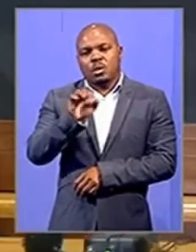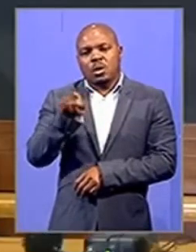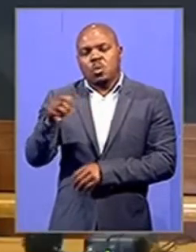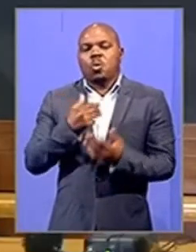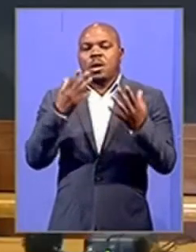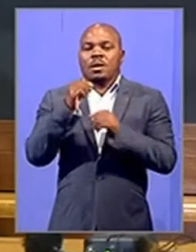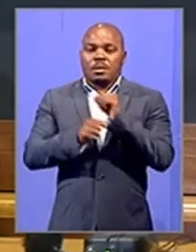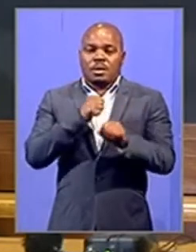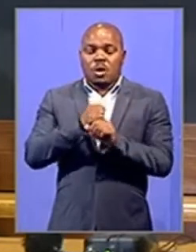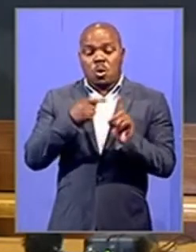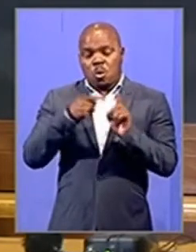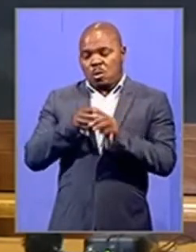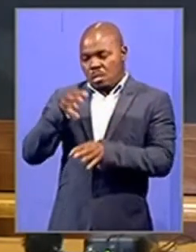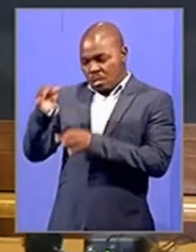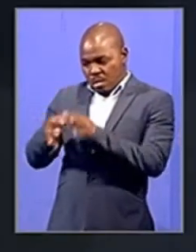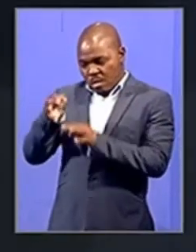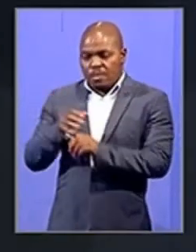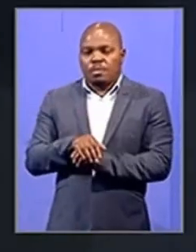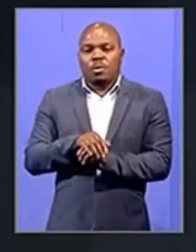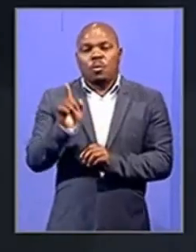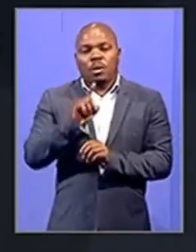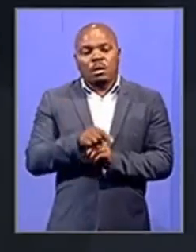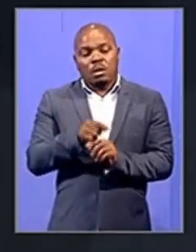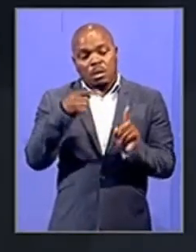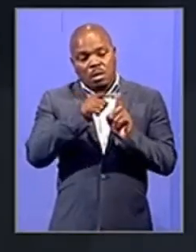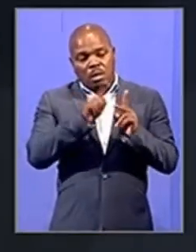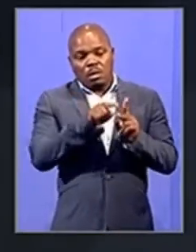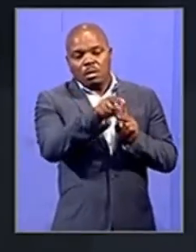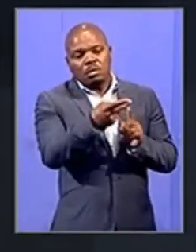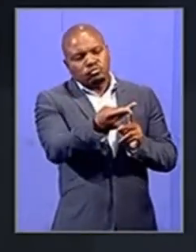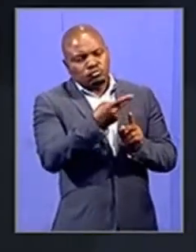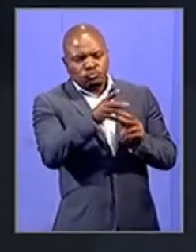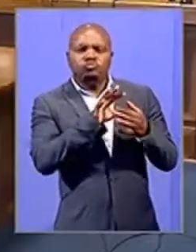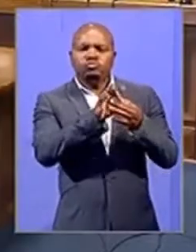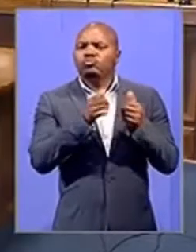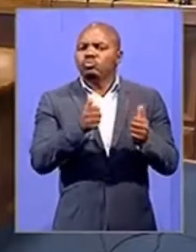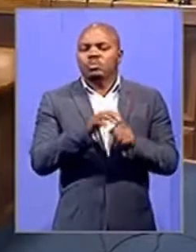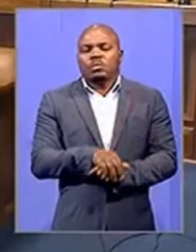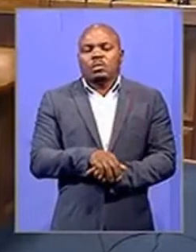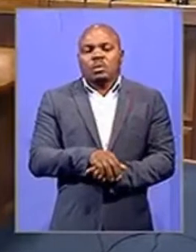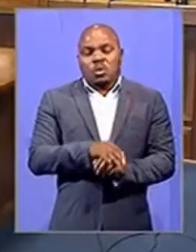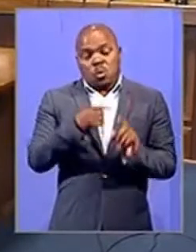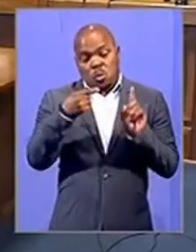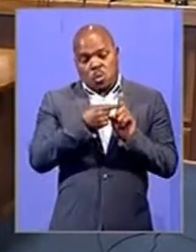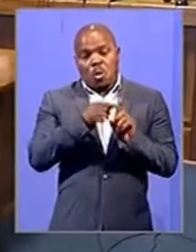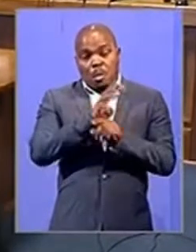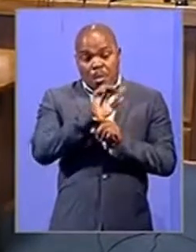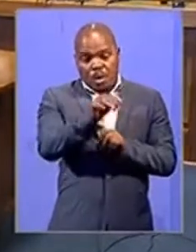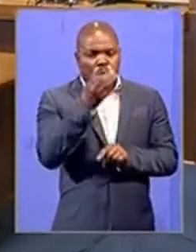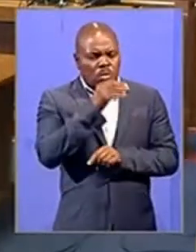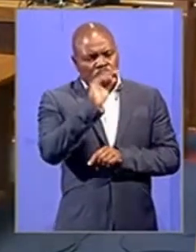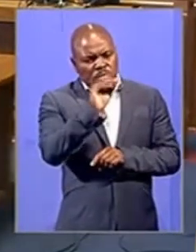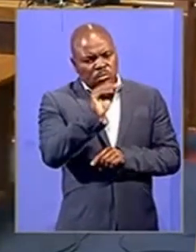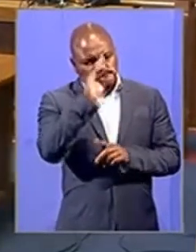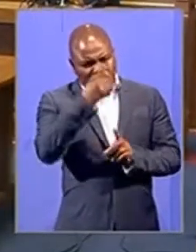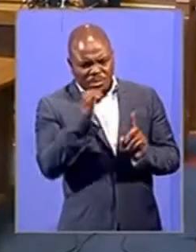boleletse kgotlhatshekelo gore kgolagano magareng ga gagwe le morwadie e edile. Moshwana o tsetsepetse ka gore morwadie ga nna